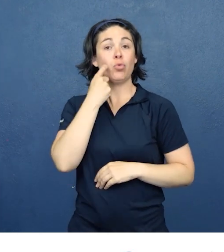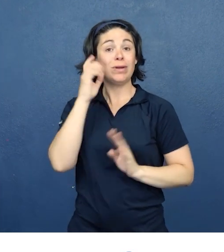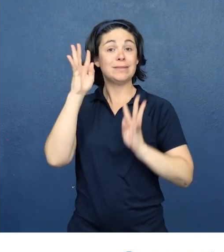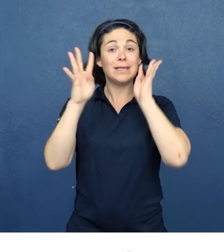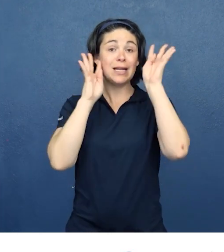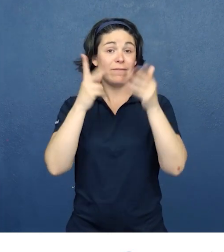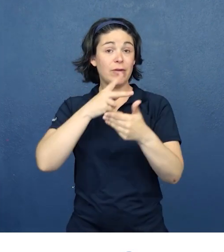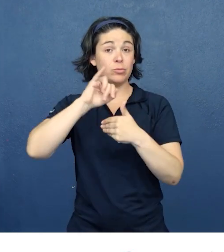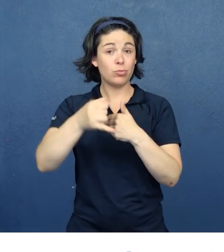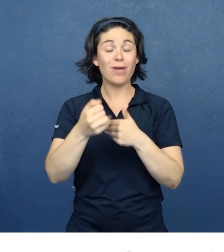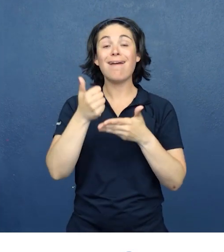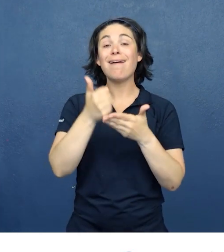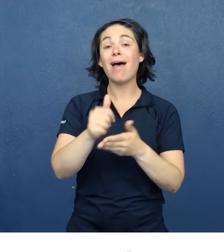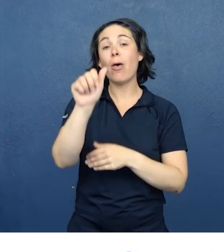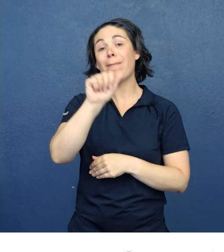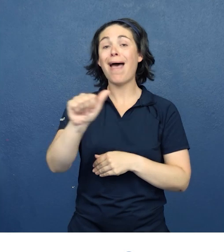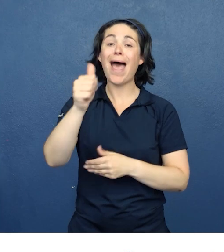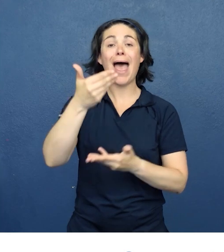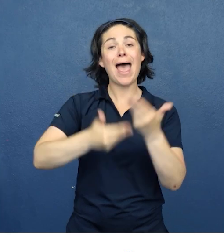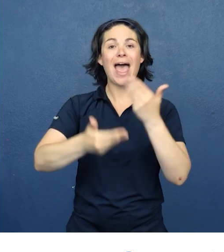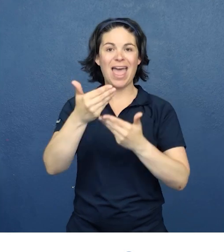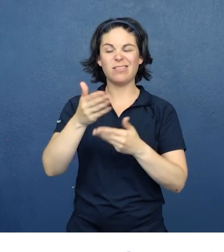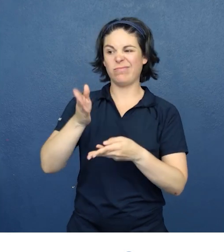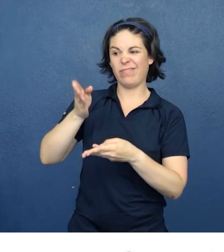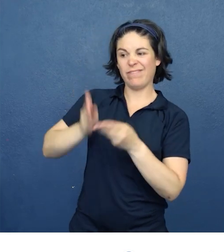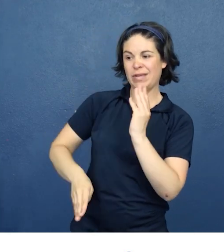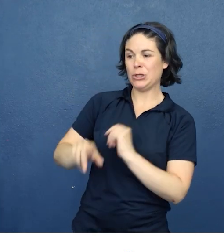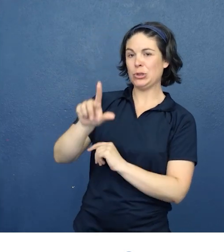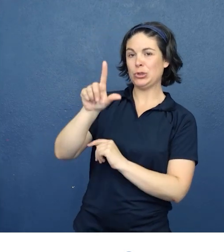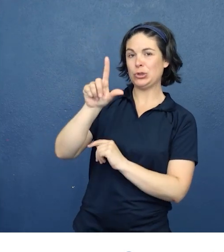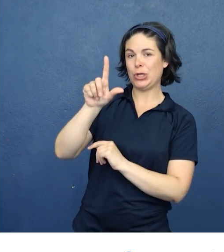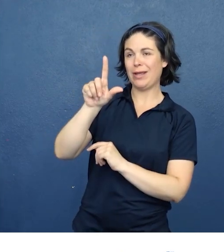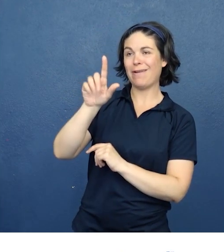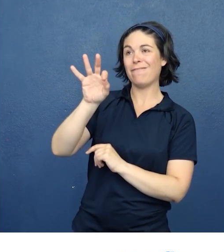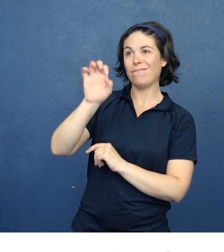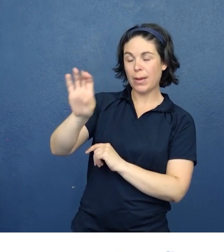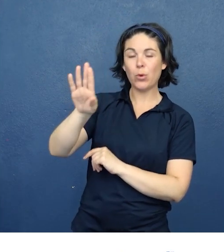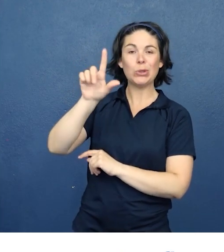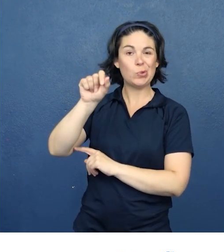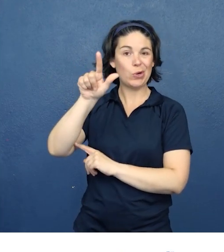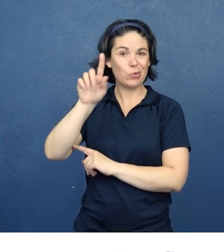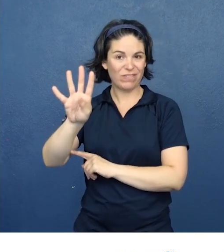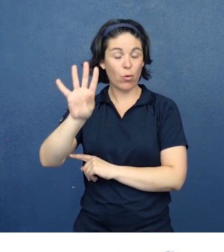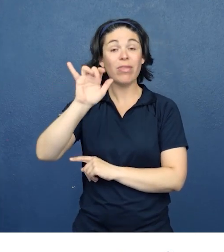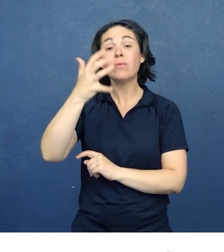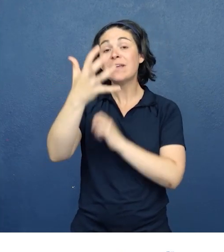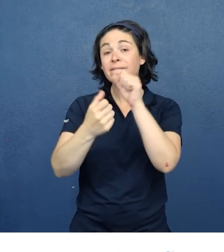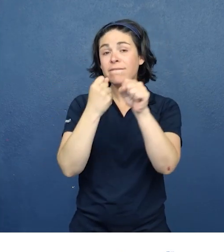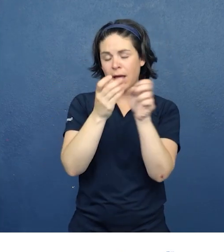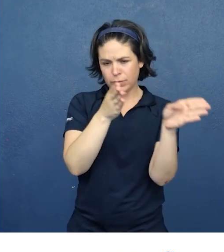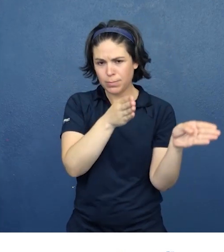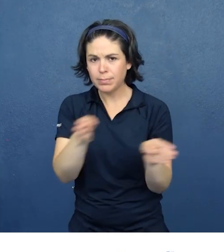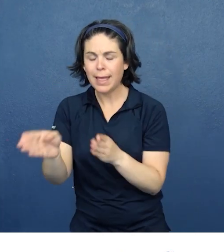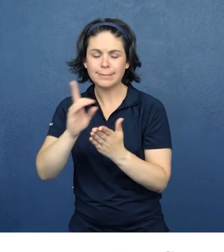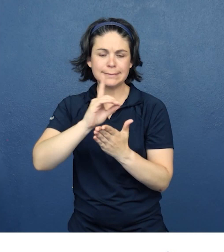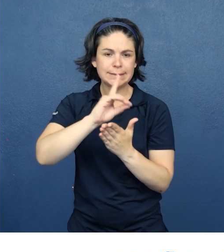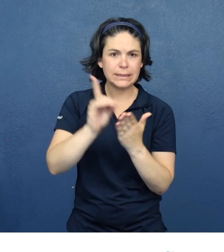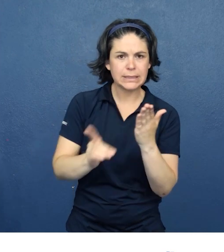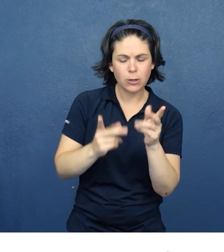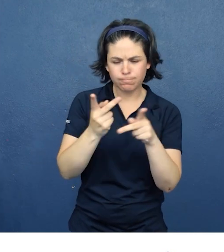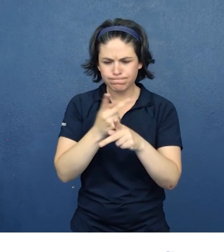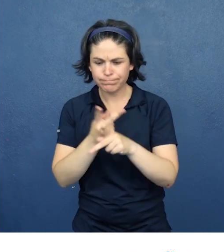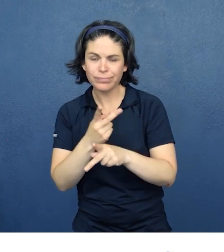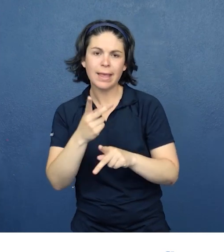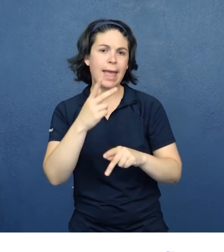innovation project, Help at Hand, which concluded in February 2024, was a 5-year plan designed to determine